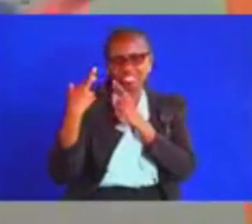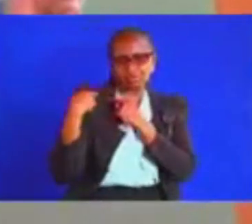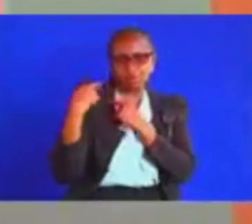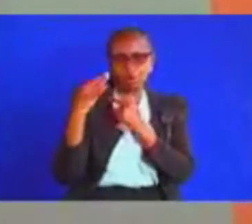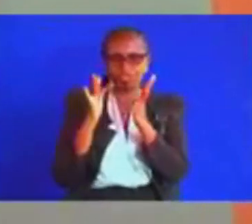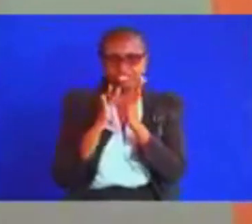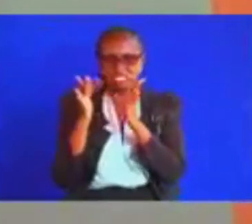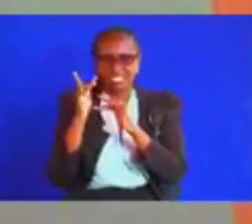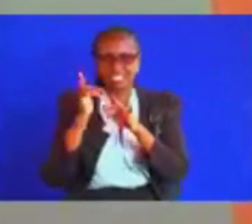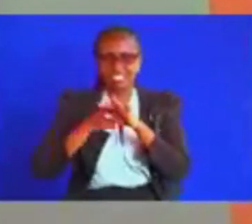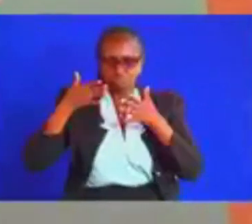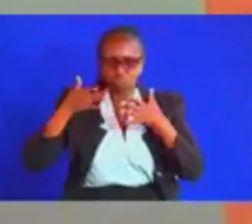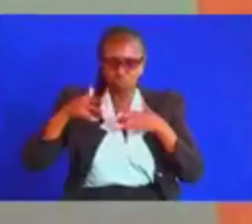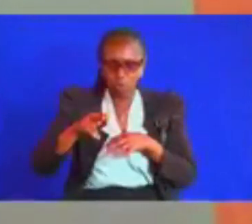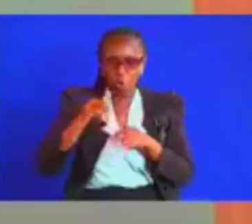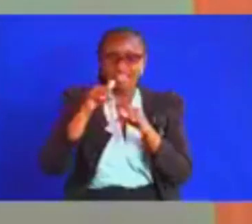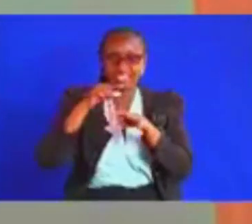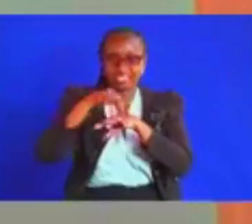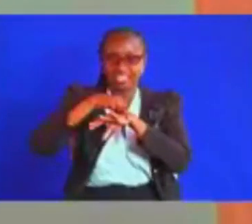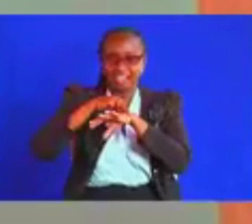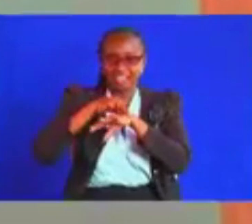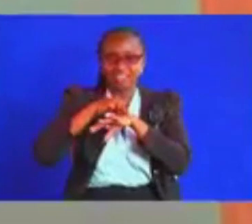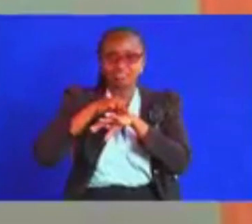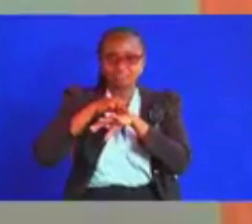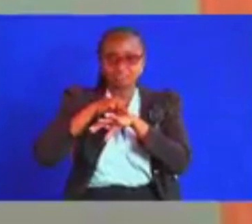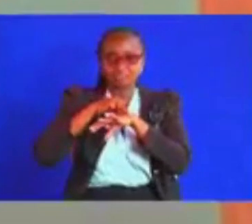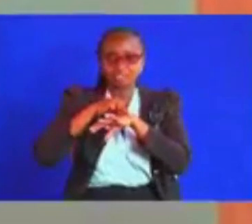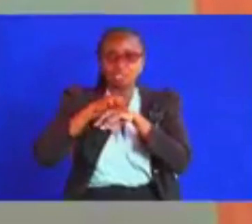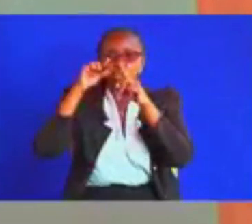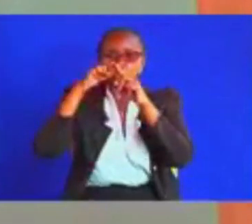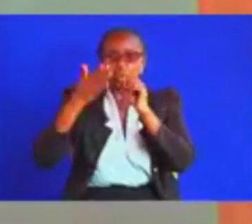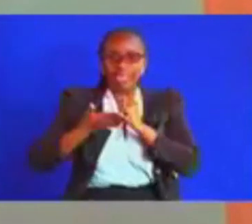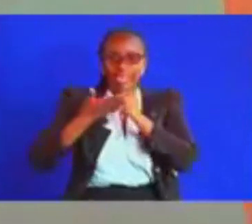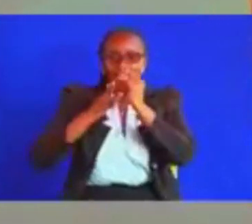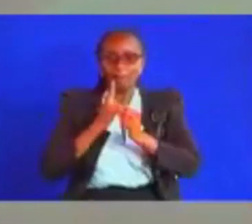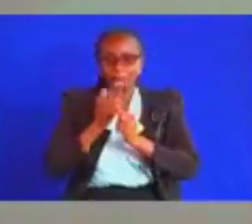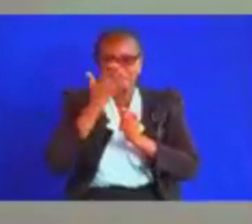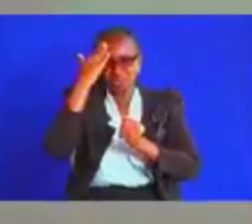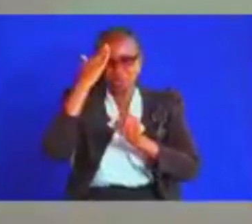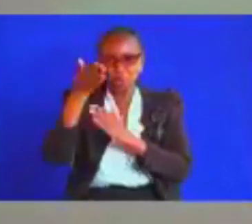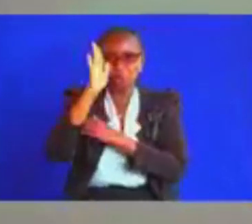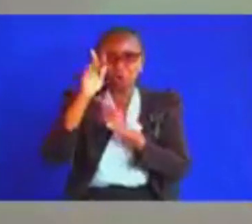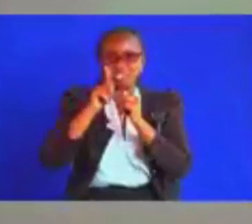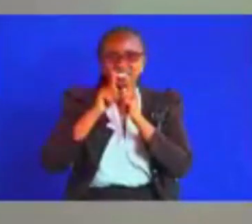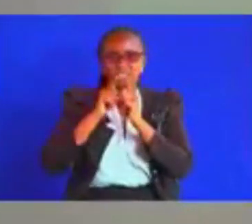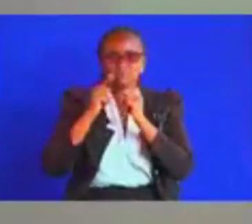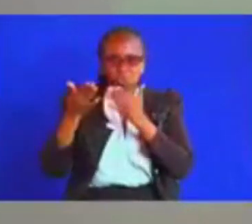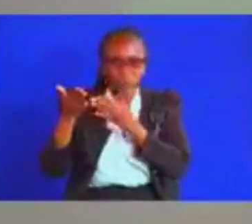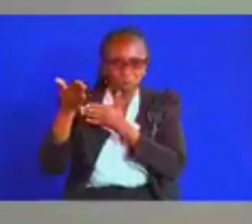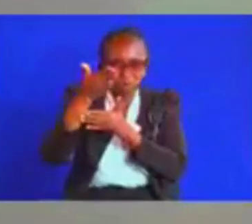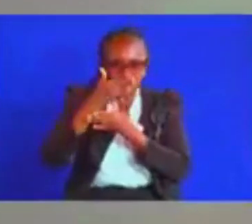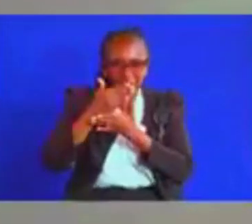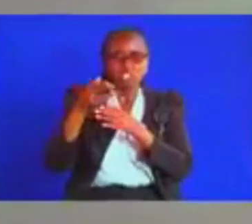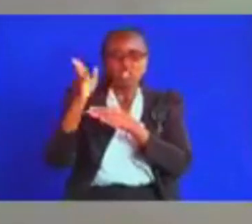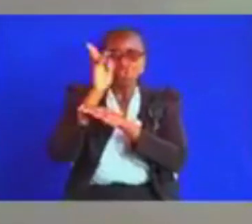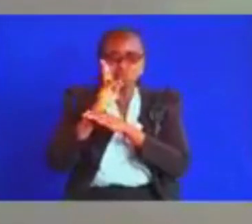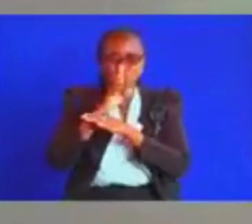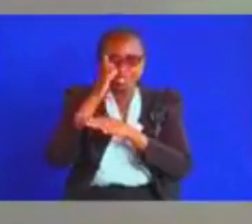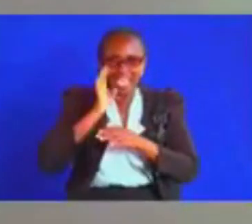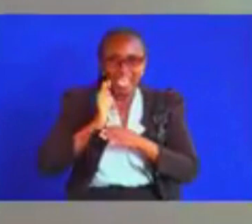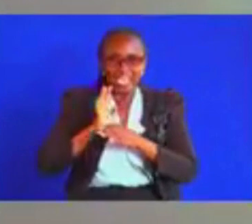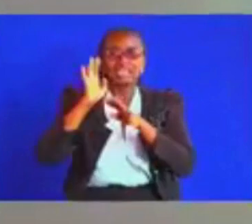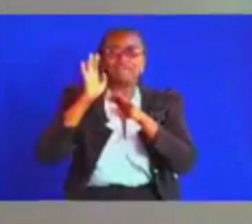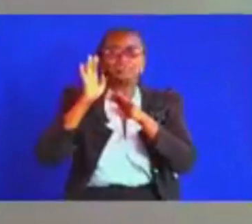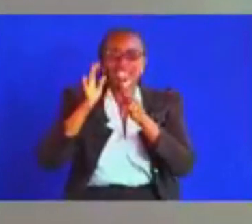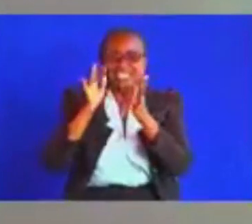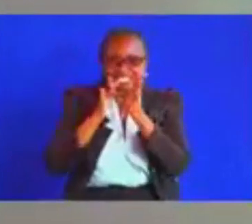Jesus as he walked upon the earth, ladies and gentlemen, is to help us know God and to correct, to use him as a